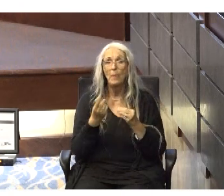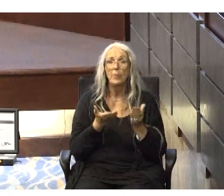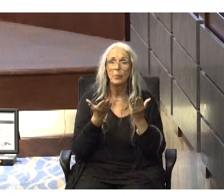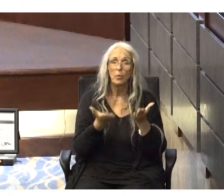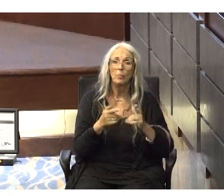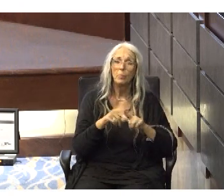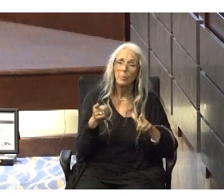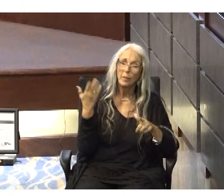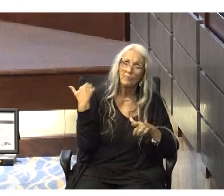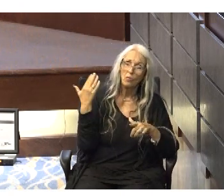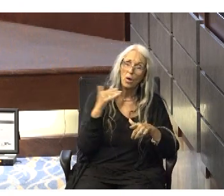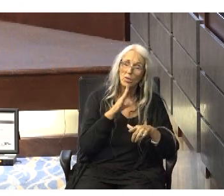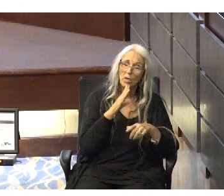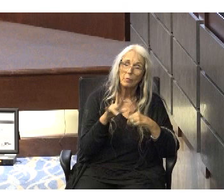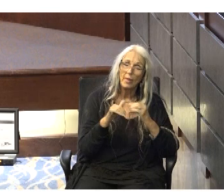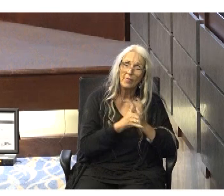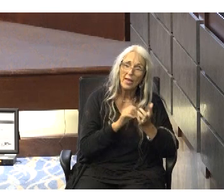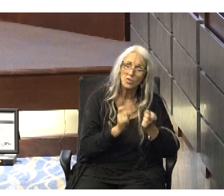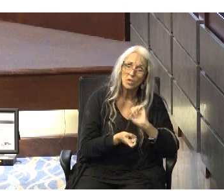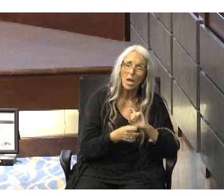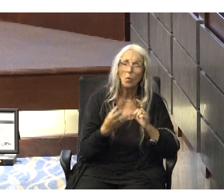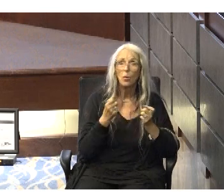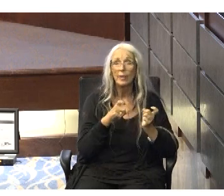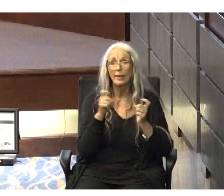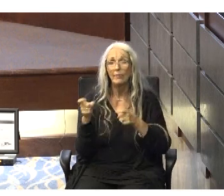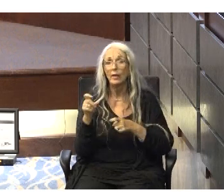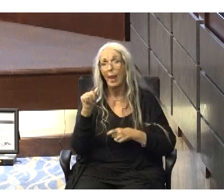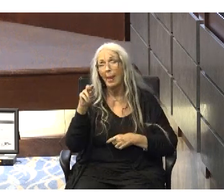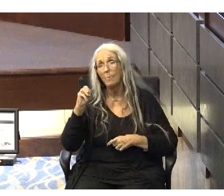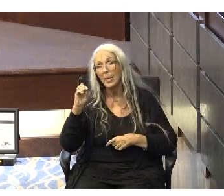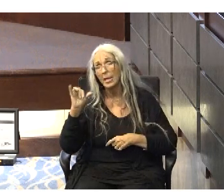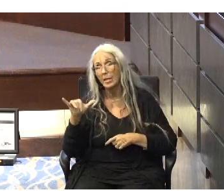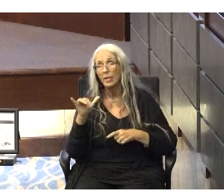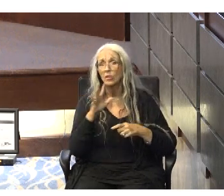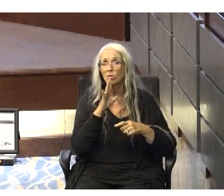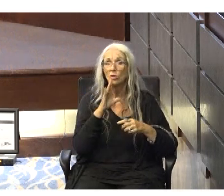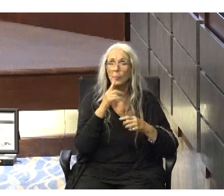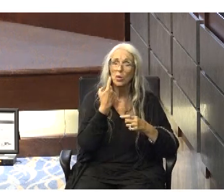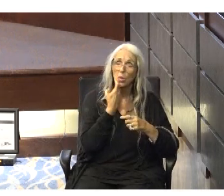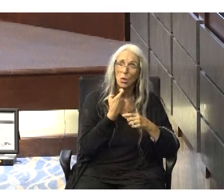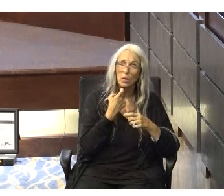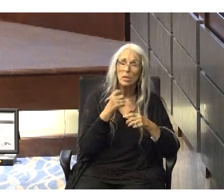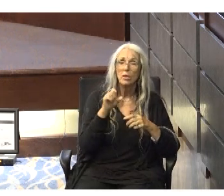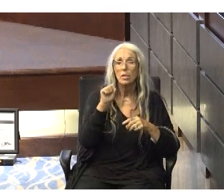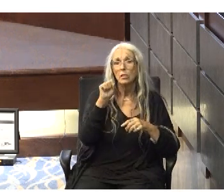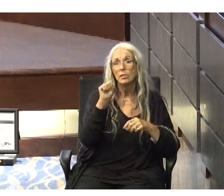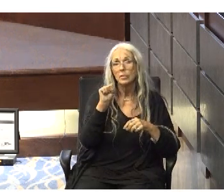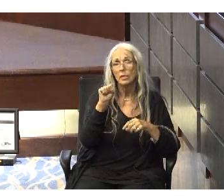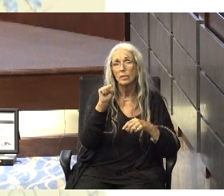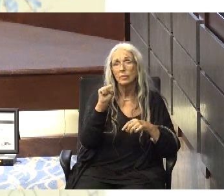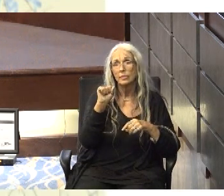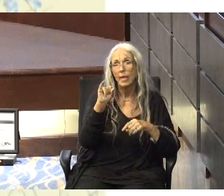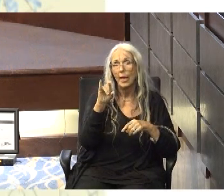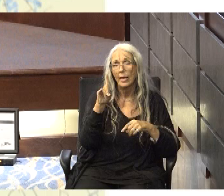But before I talk about that change, I want to turn it over to Amy so she can talk about the current state of our sidewalks.